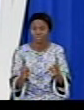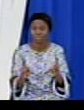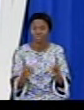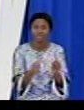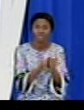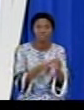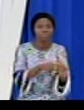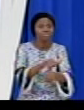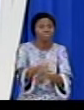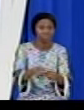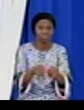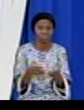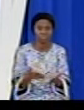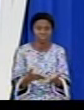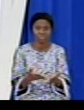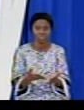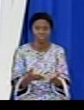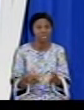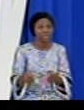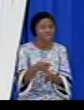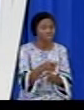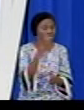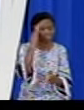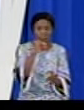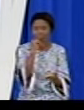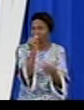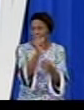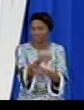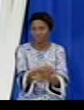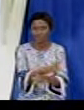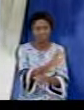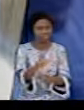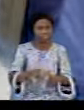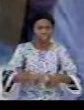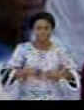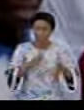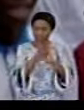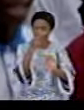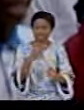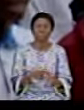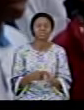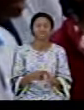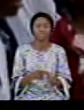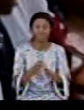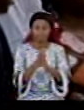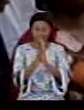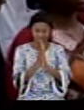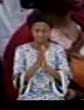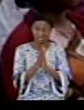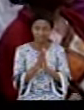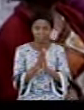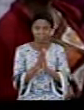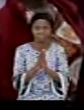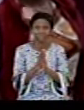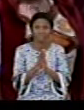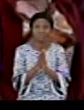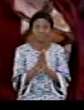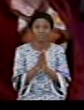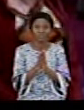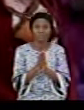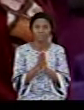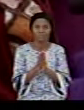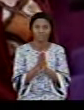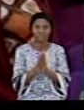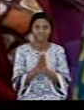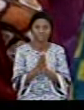are not going to succeed in your life in Jesus' name. All the efforts will